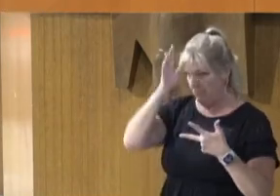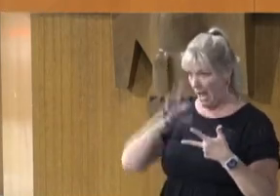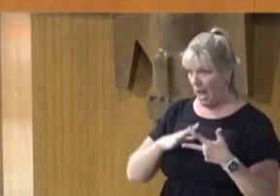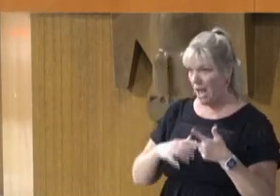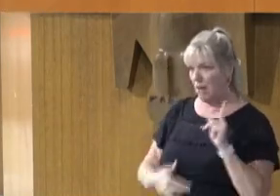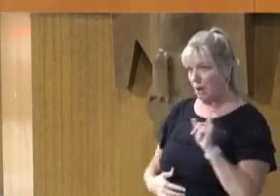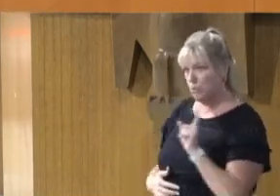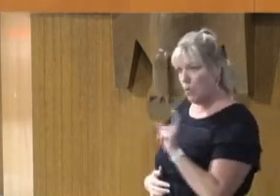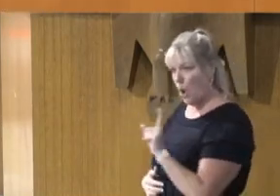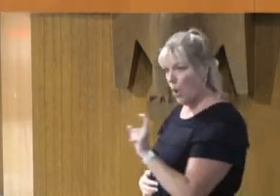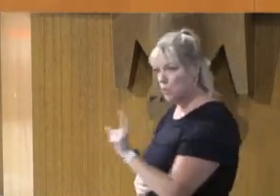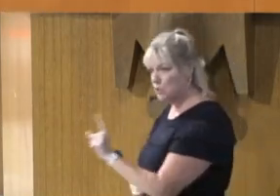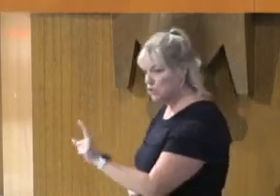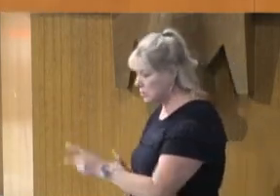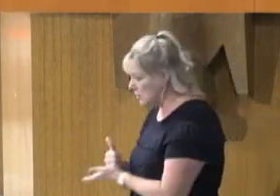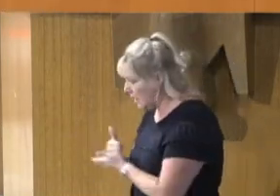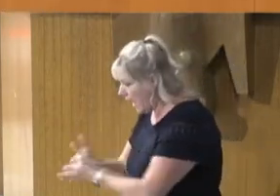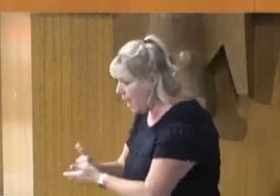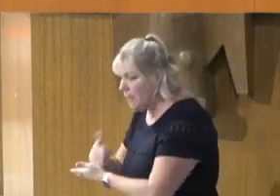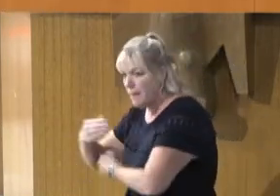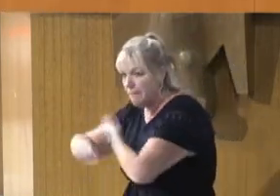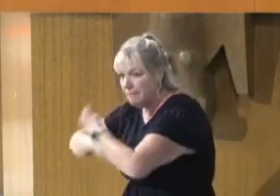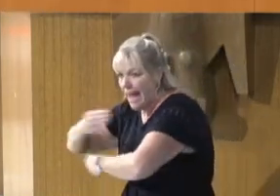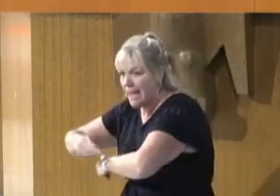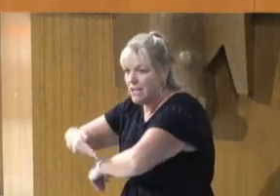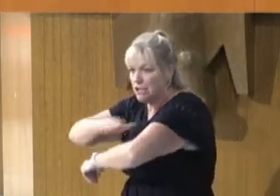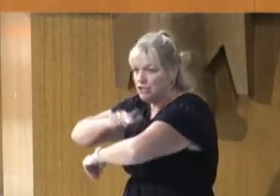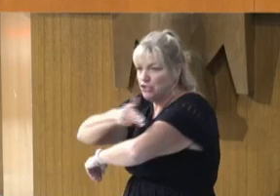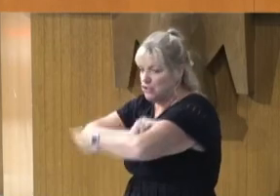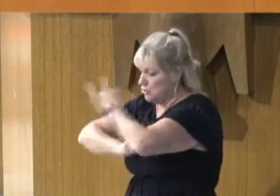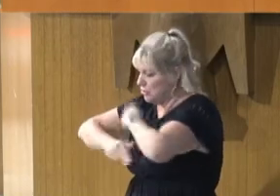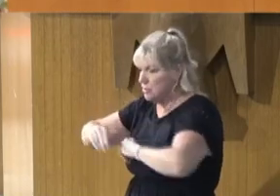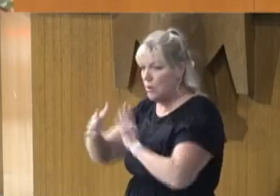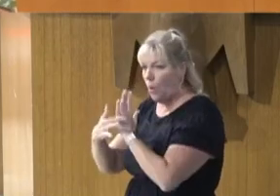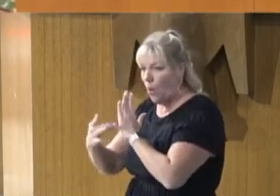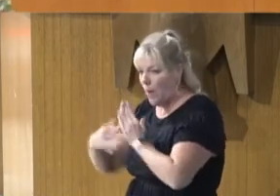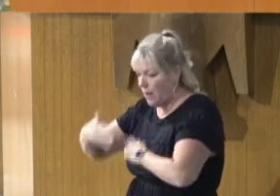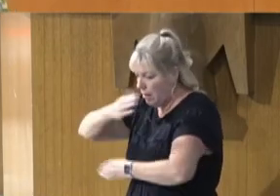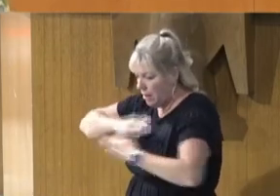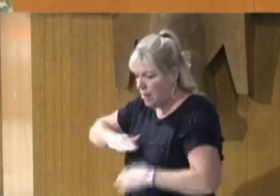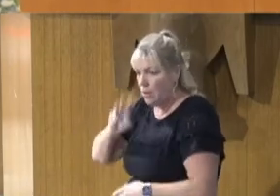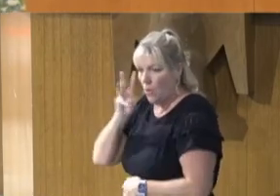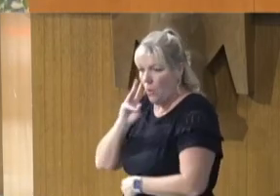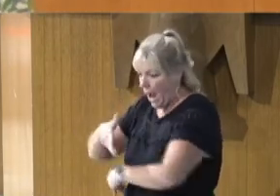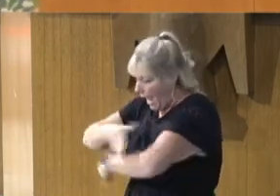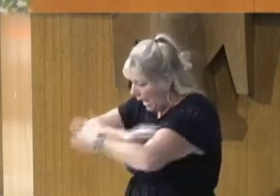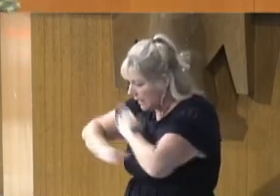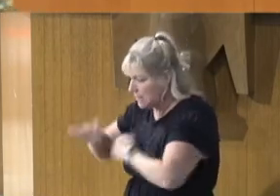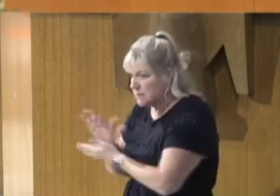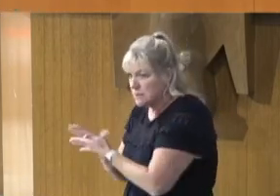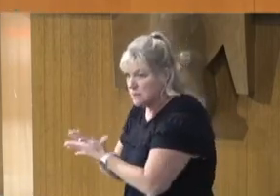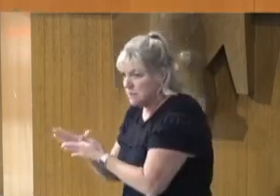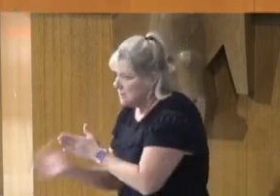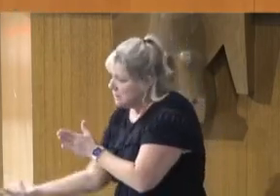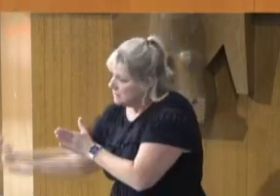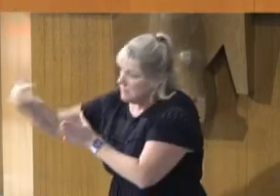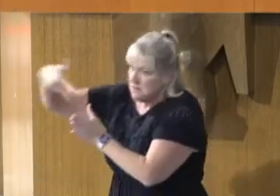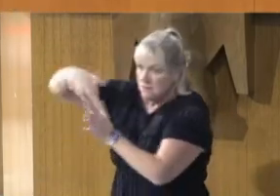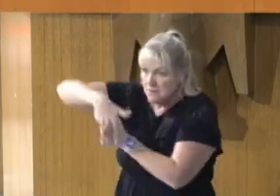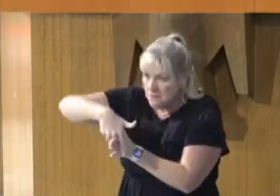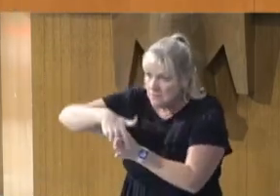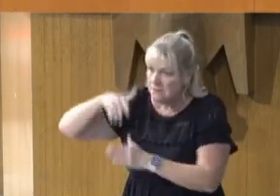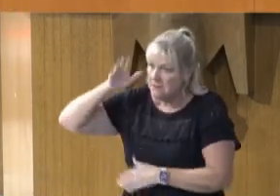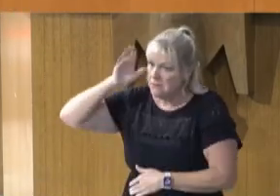and he bandages up his wounds. He pours oil and wine on them. He puts him on his own animal,